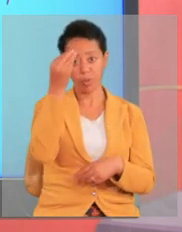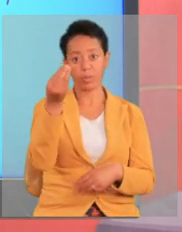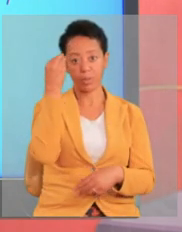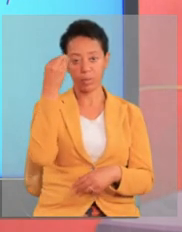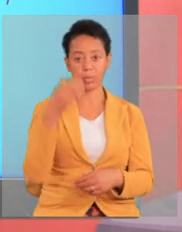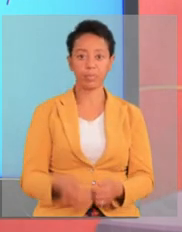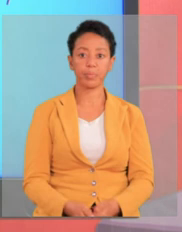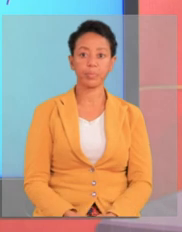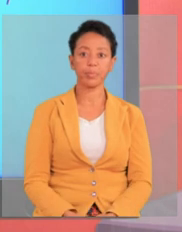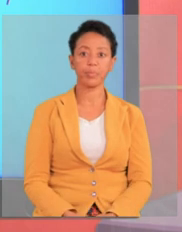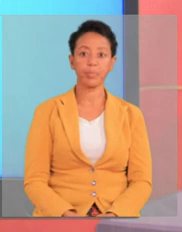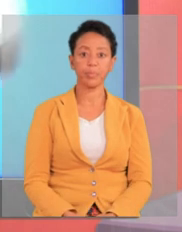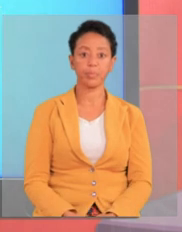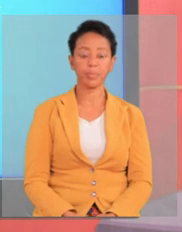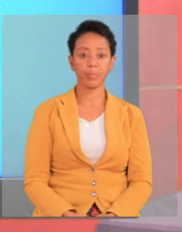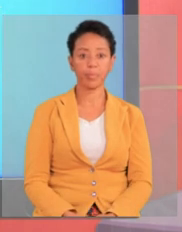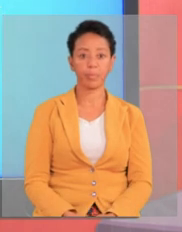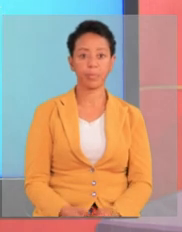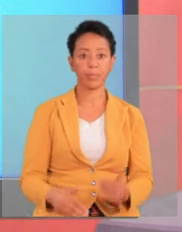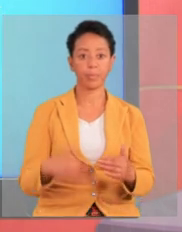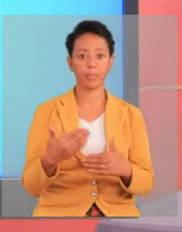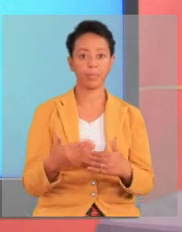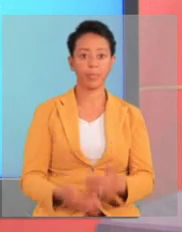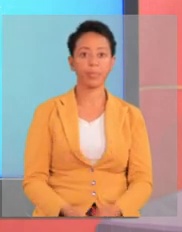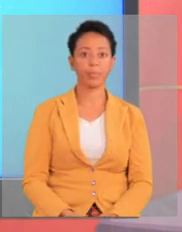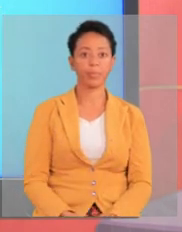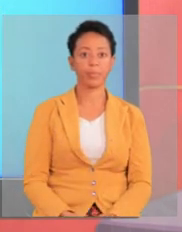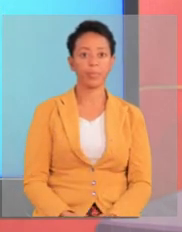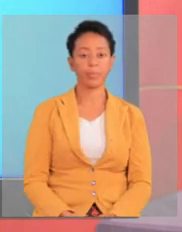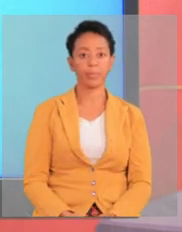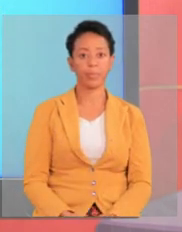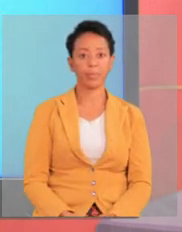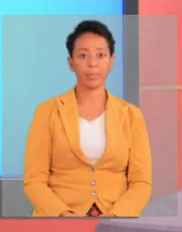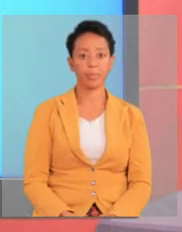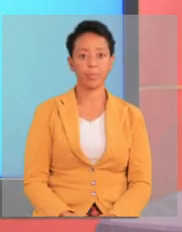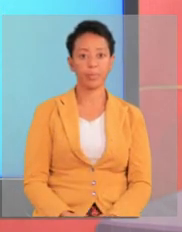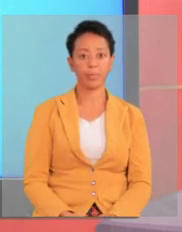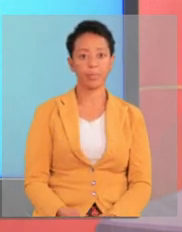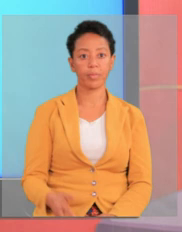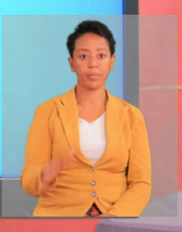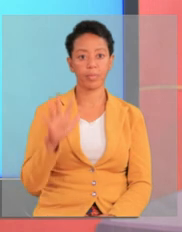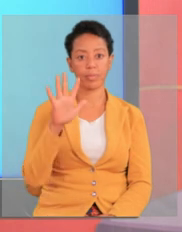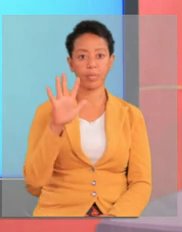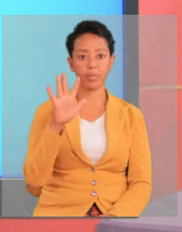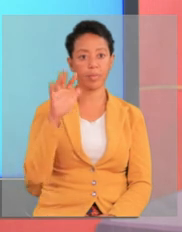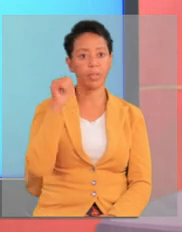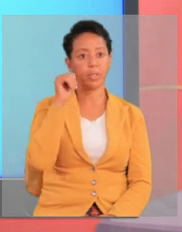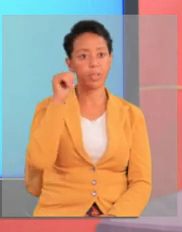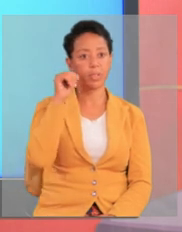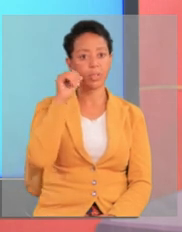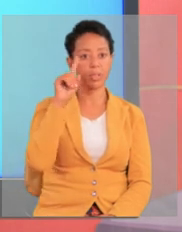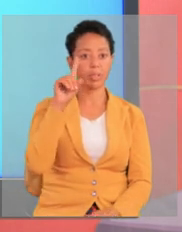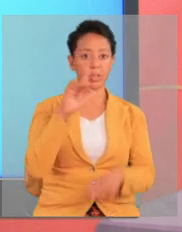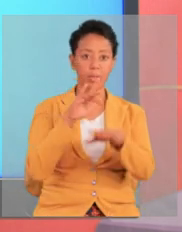Thank you. Next to this, let's see. Number 5, he blank a director